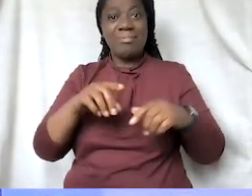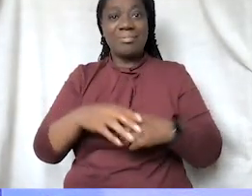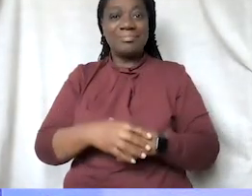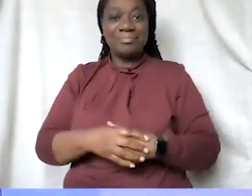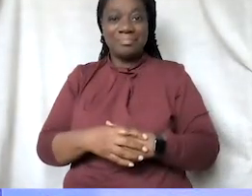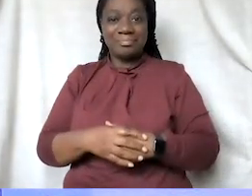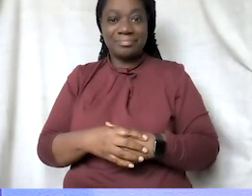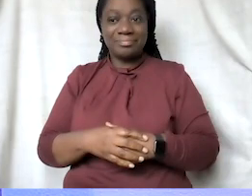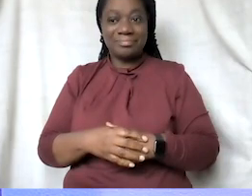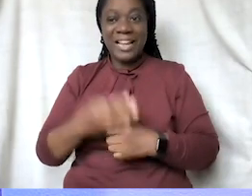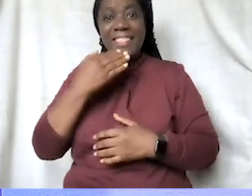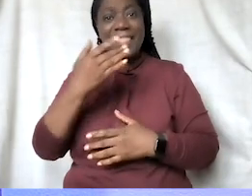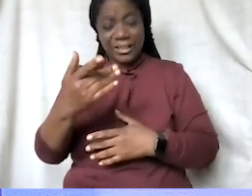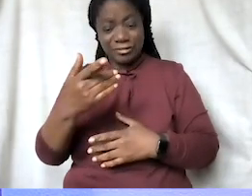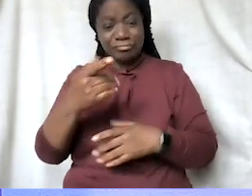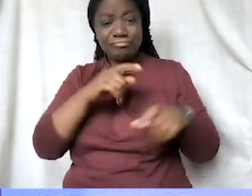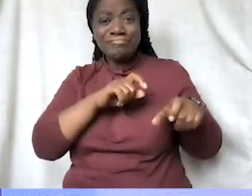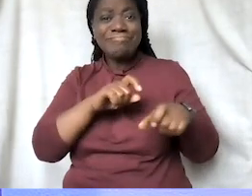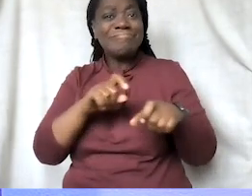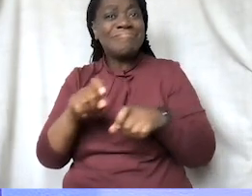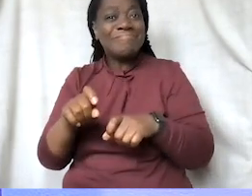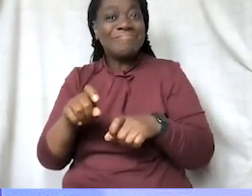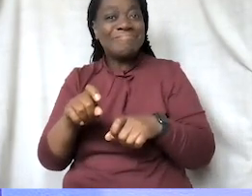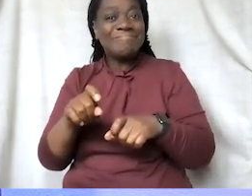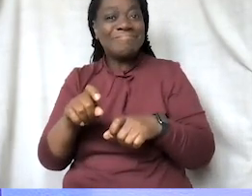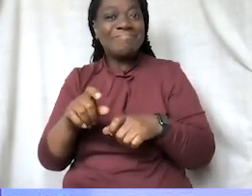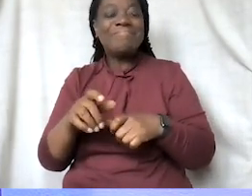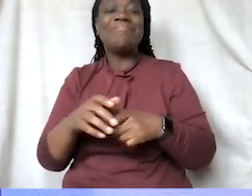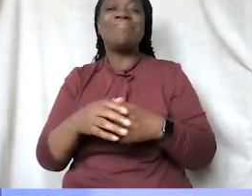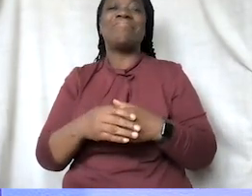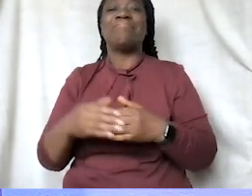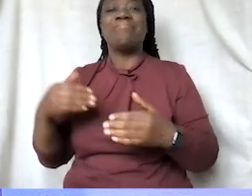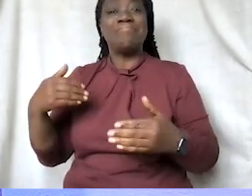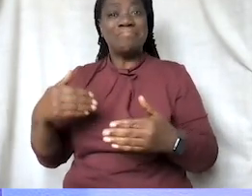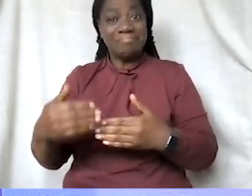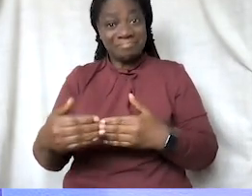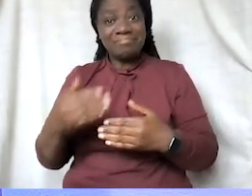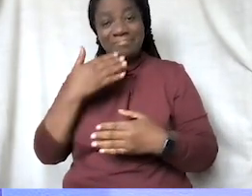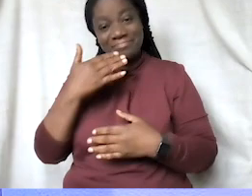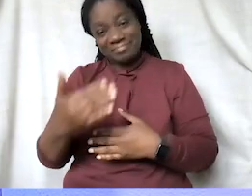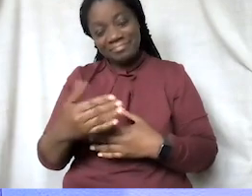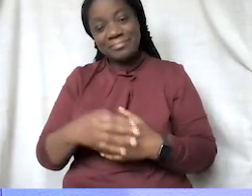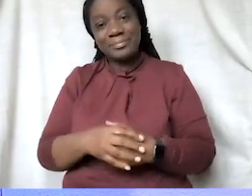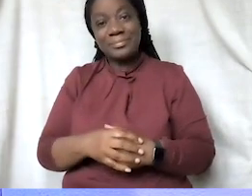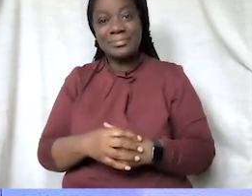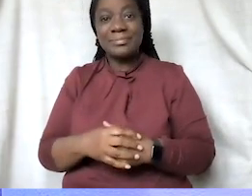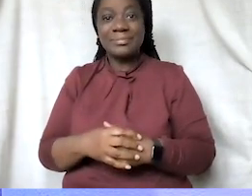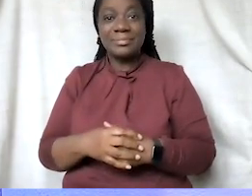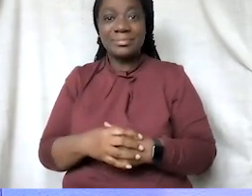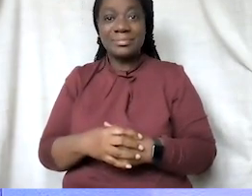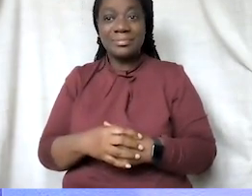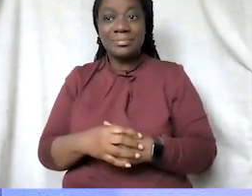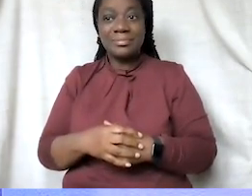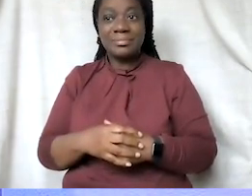for staying with us and for being with us thus far. We know that